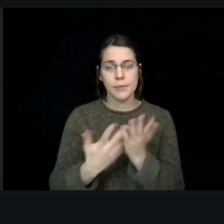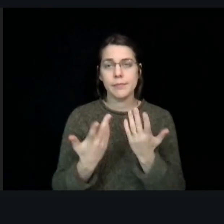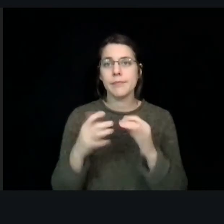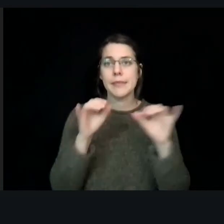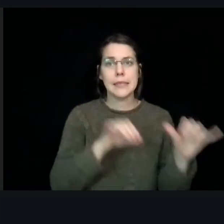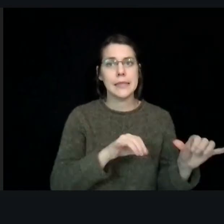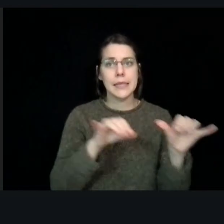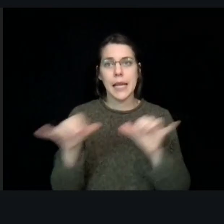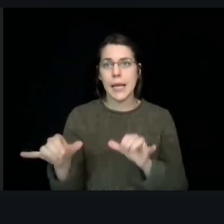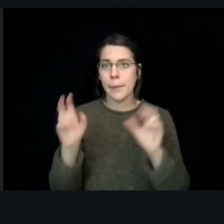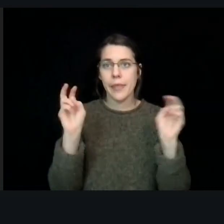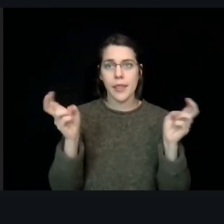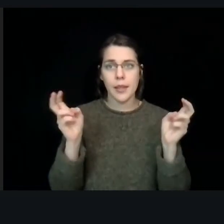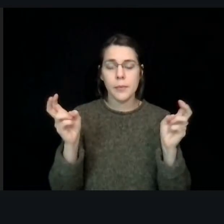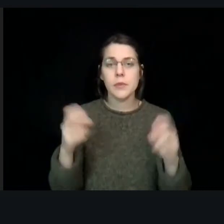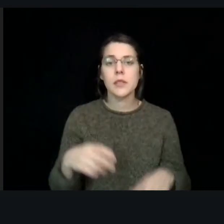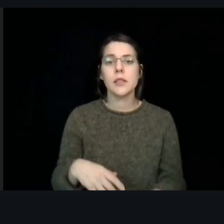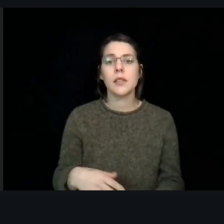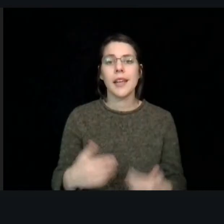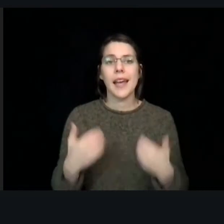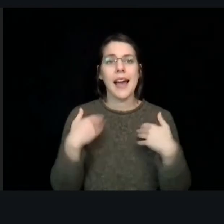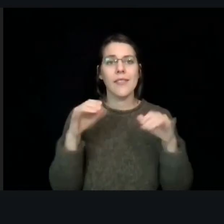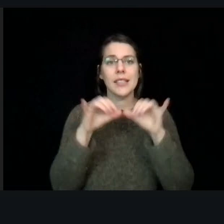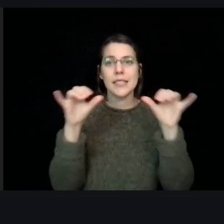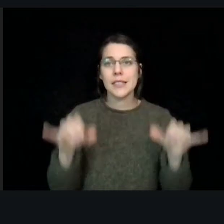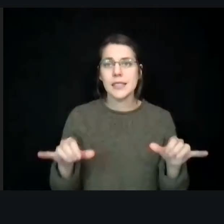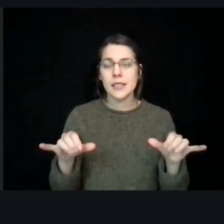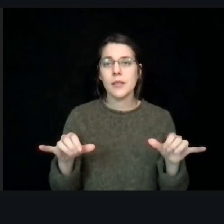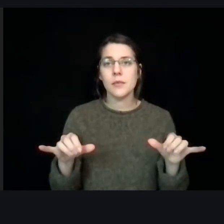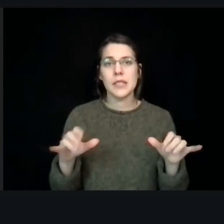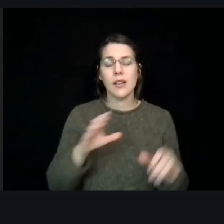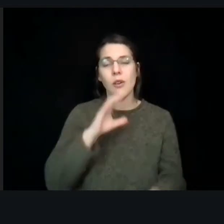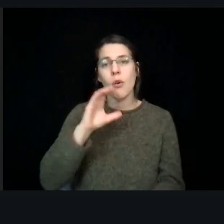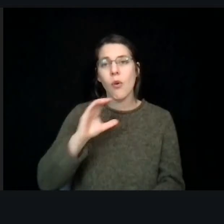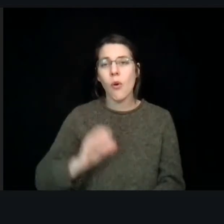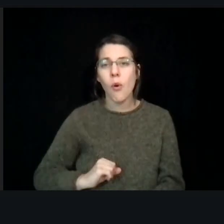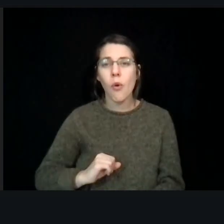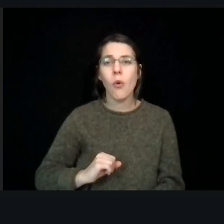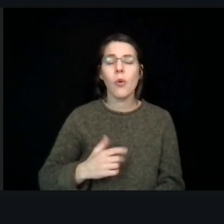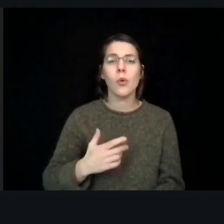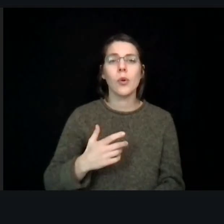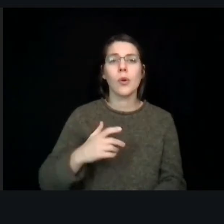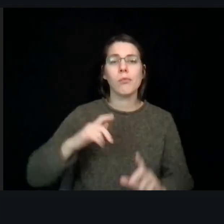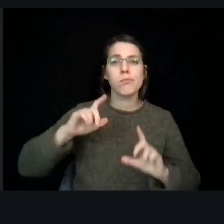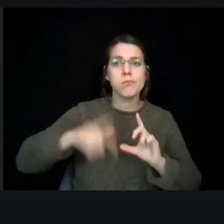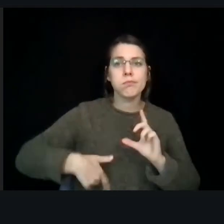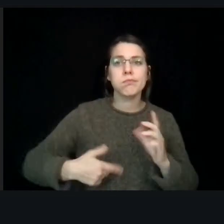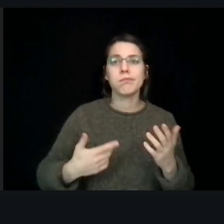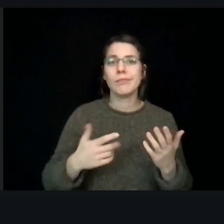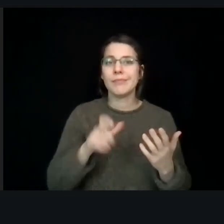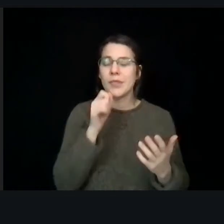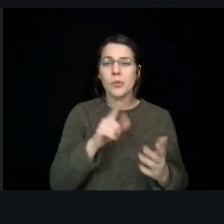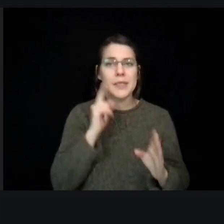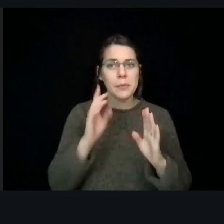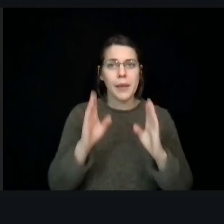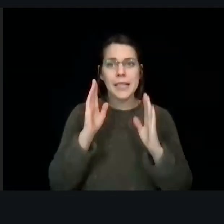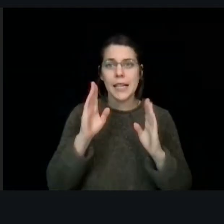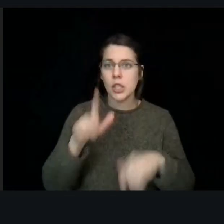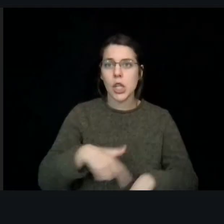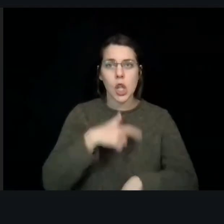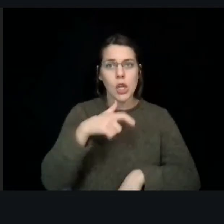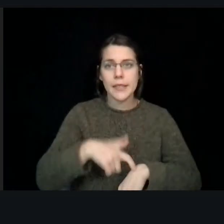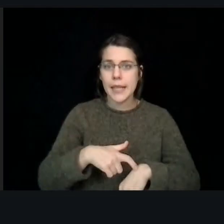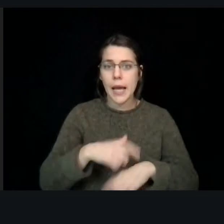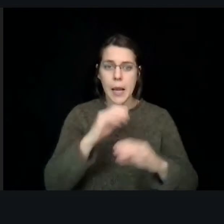of having systems that were quite outdated or had not had much attention paid to them in quite some time. This is the